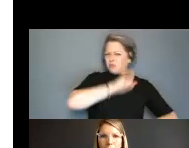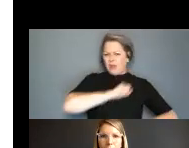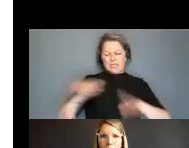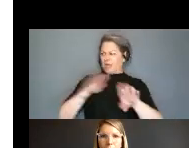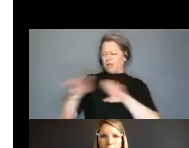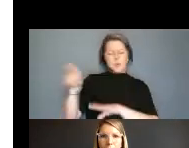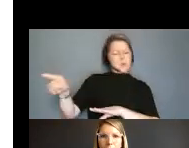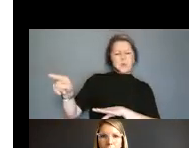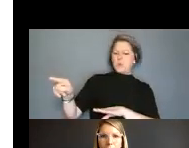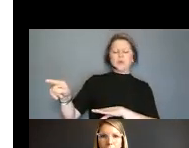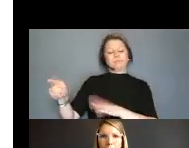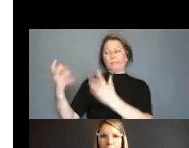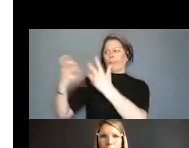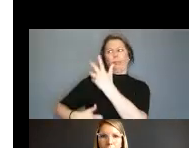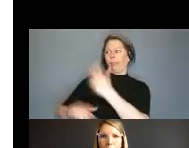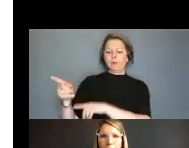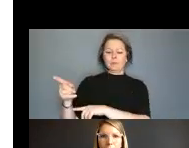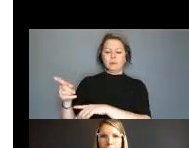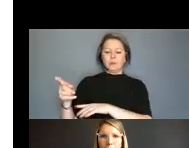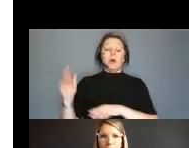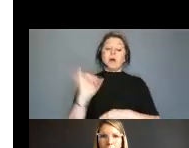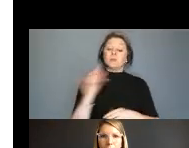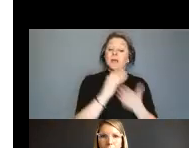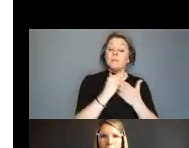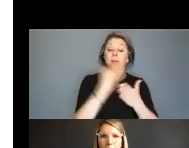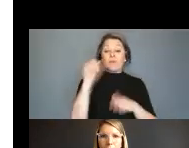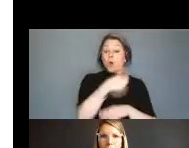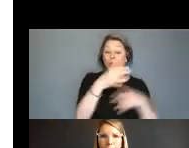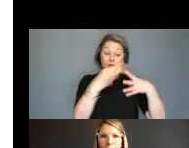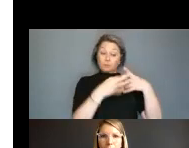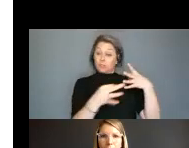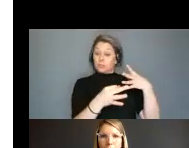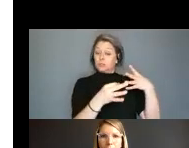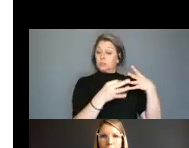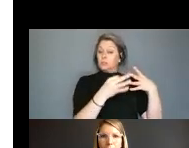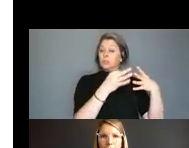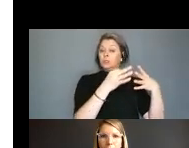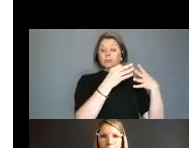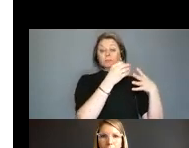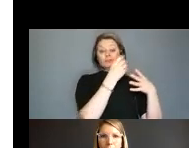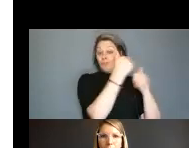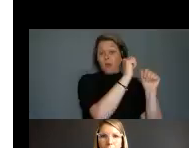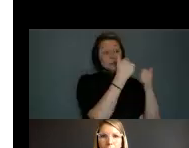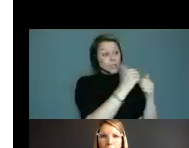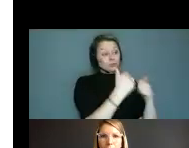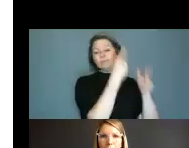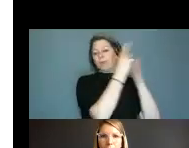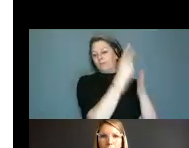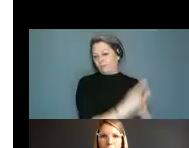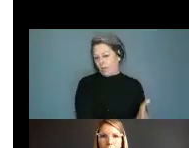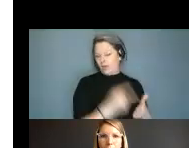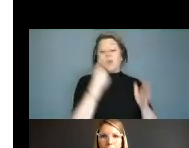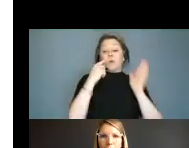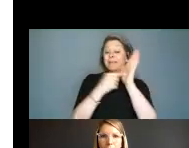I exhausted all of the other options? So, for example, someone may be at risk. So someone's discharging